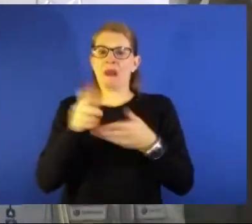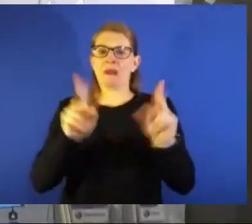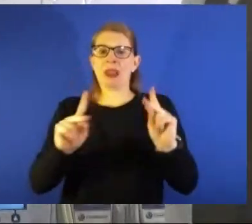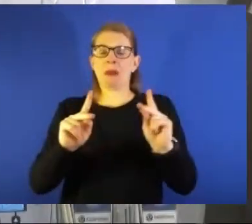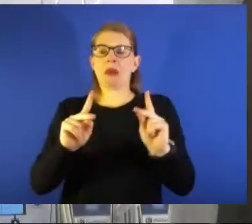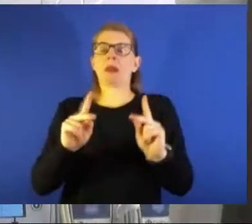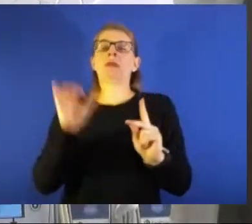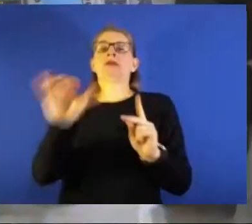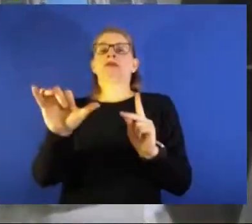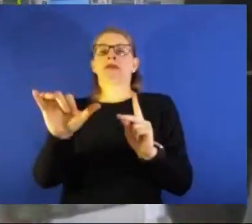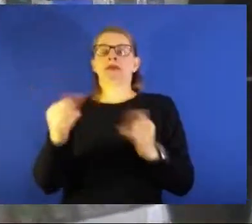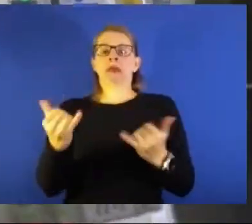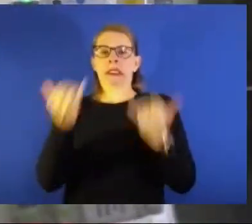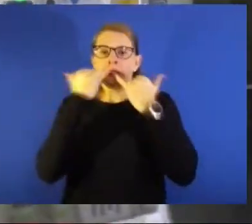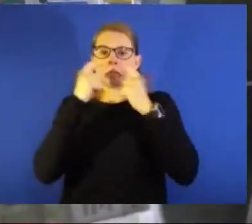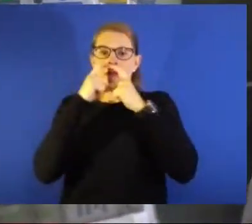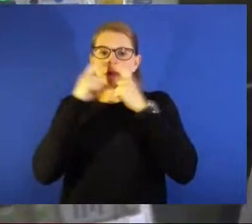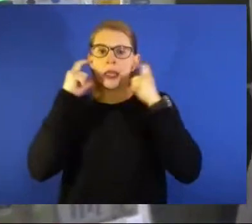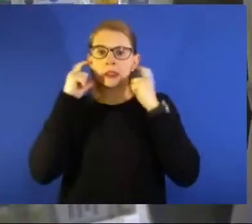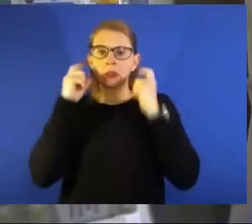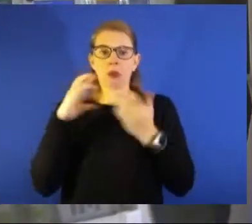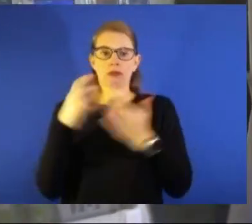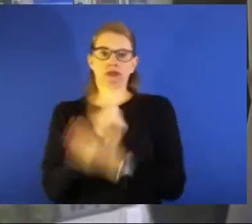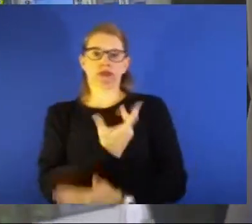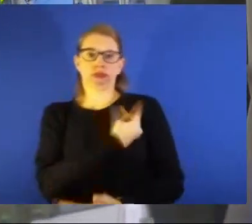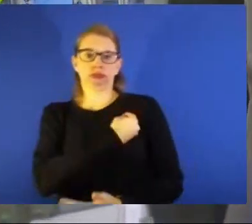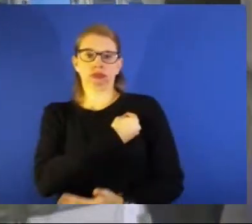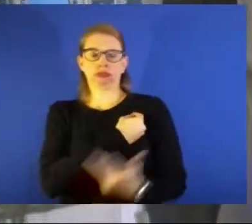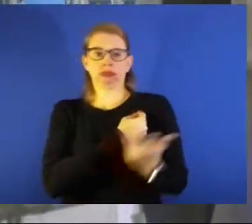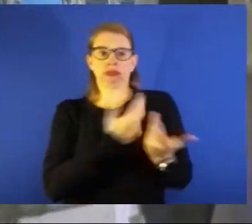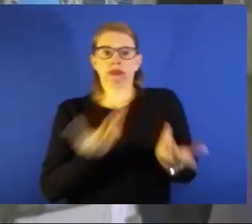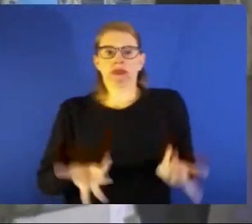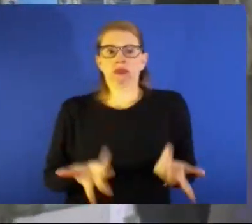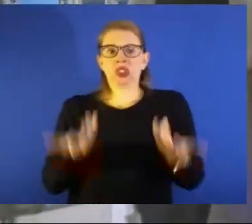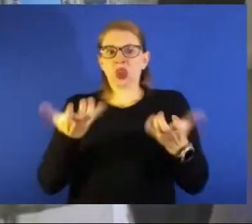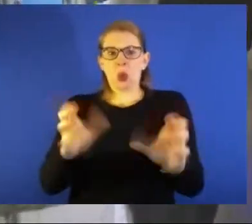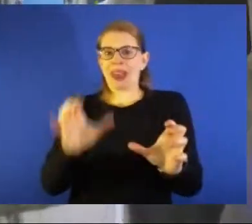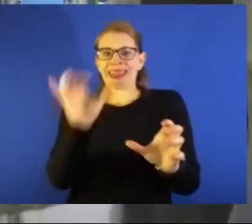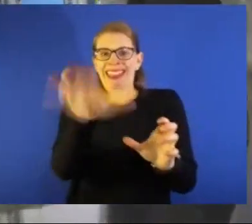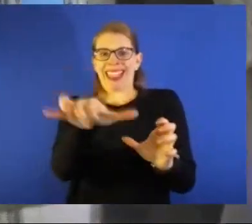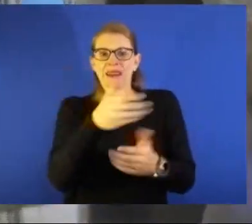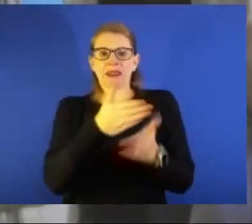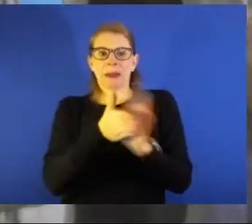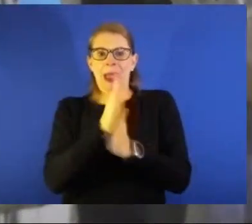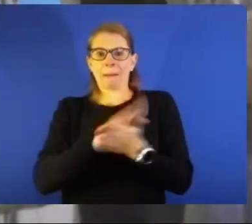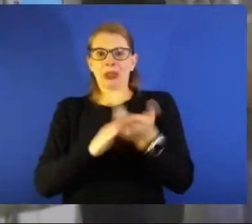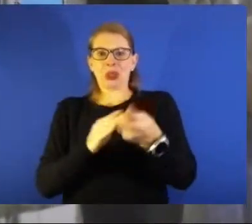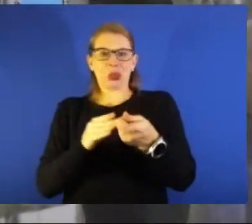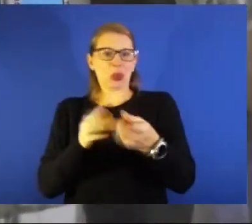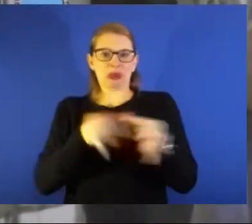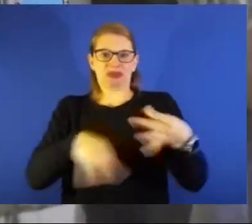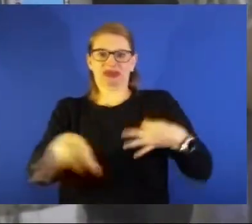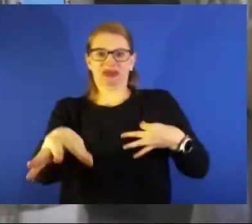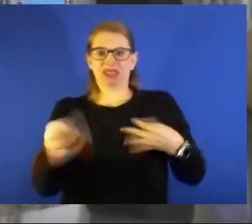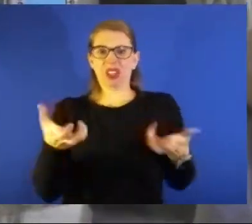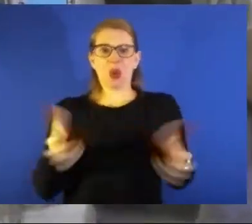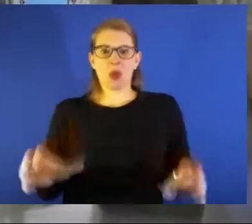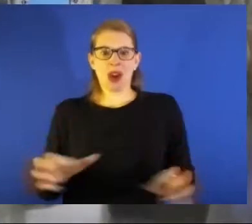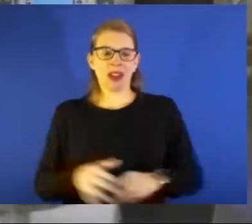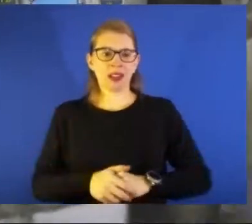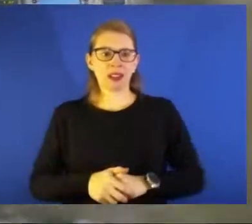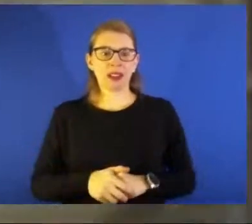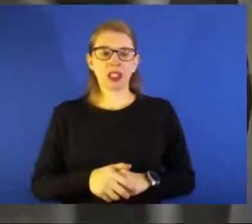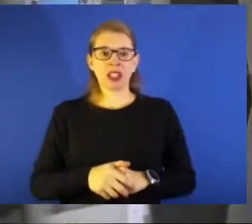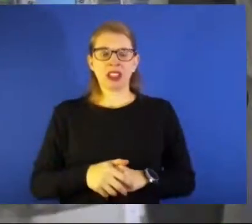Yeah. in the time before the vaccine. Maybe showing it keeps people vaccinated. You don't want that to be you. You don't want that to be your Right, loved one. right. What's that like when you're in those rooms, Jacques?